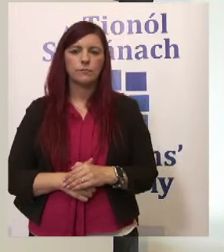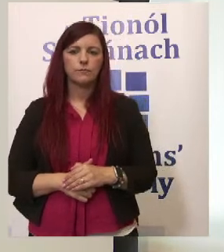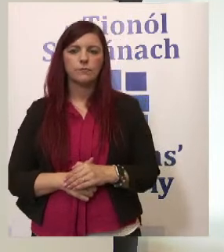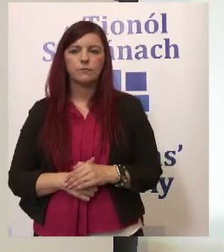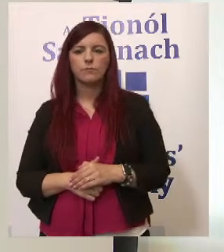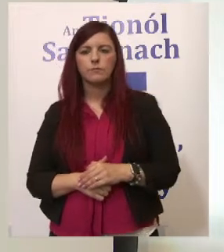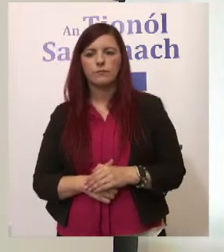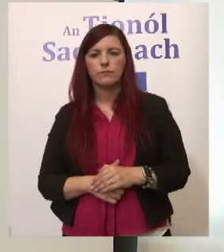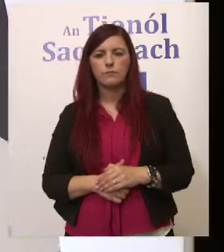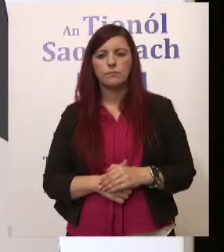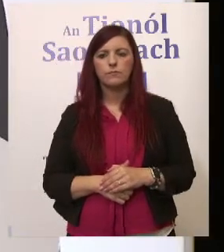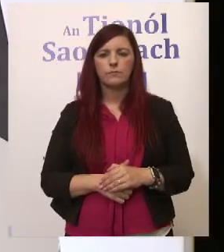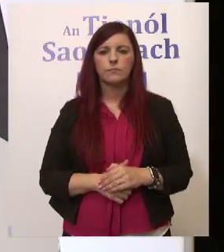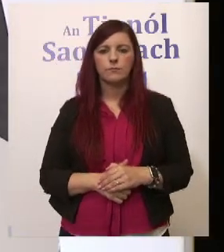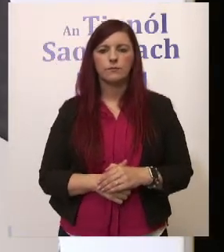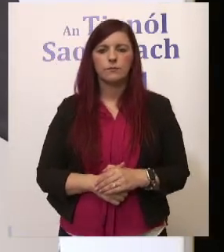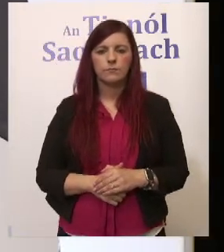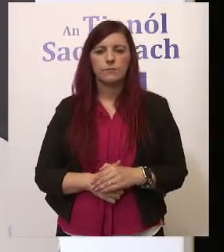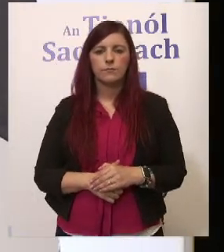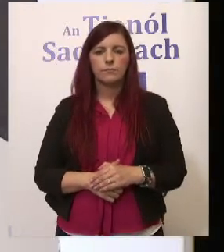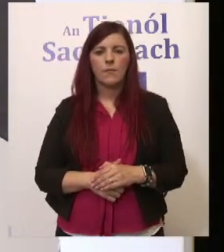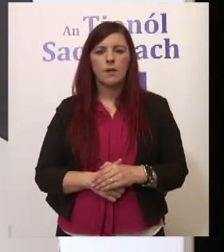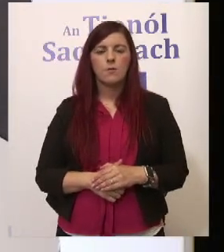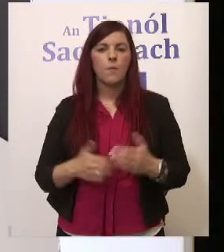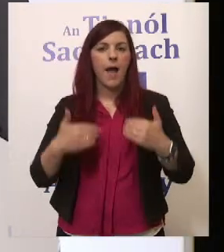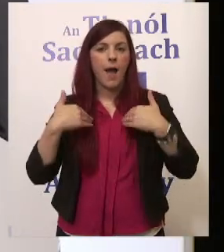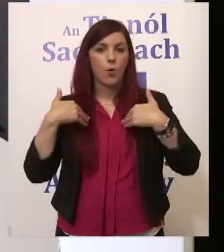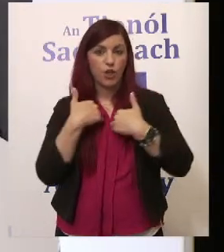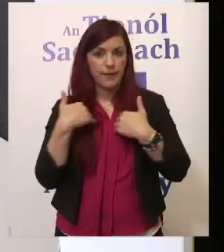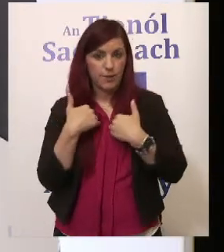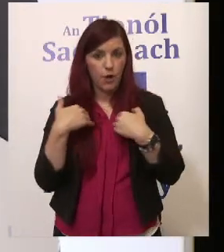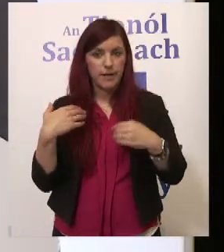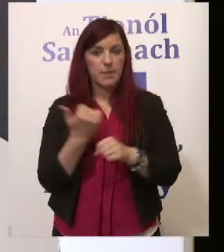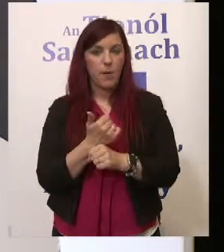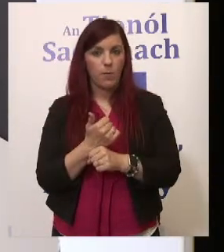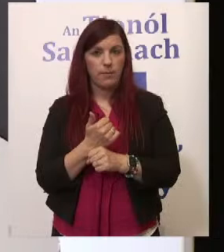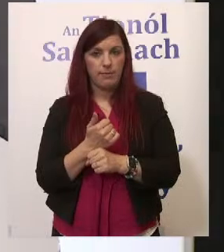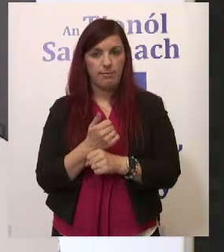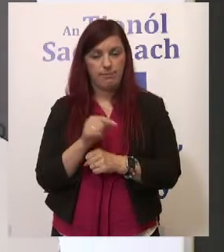So the meat of our discussion today is the concerns that we have about this role.